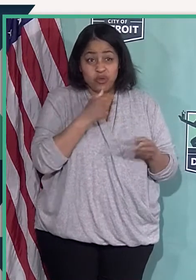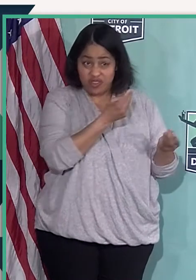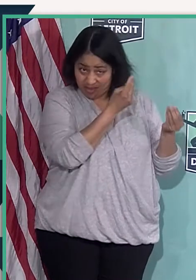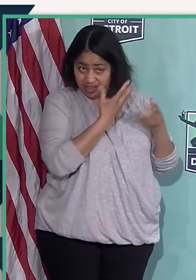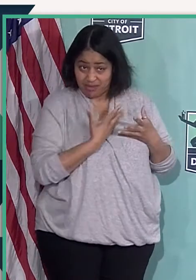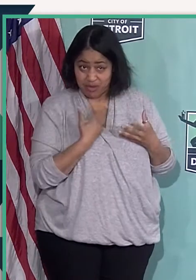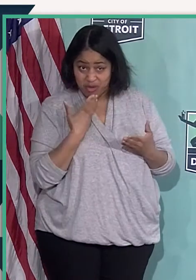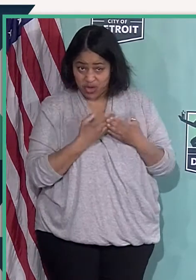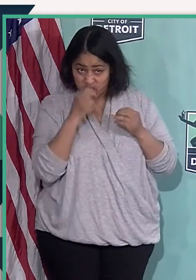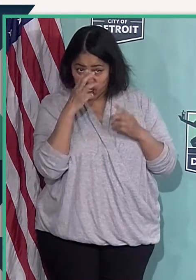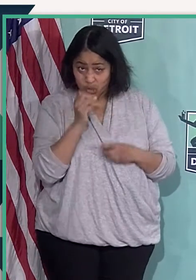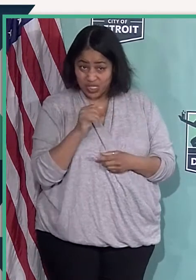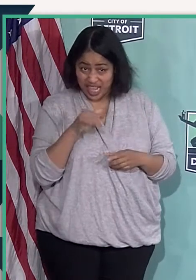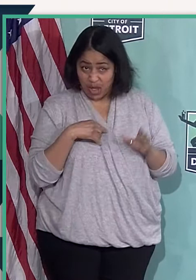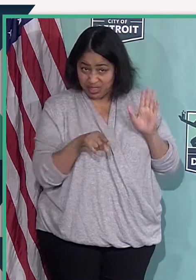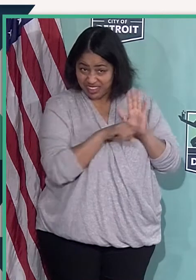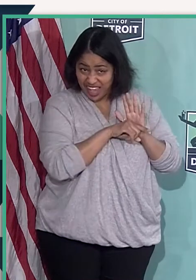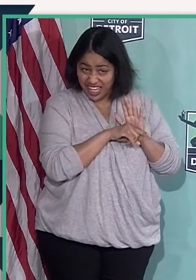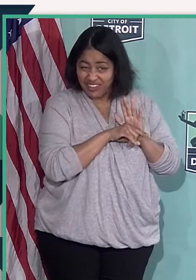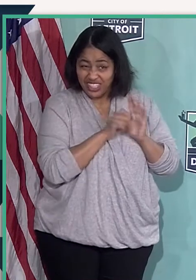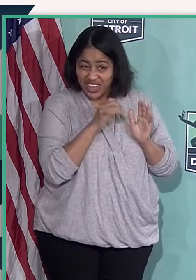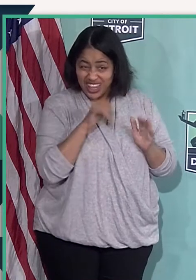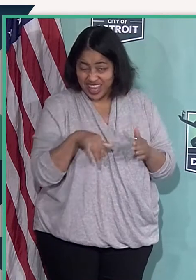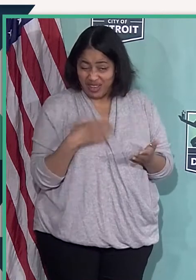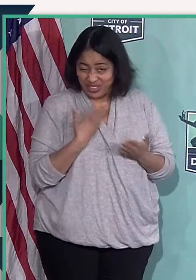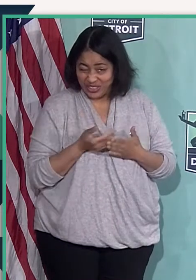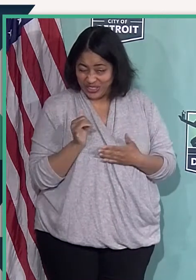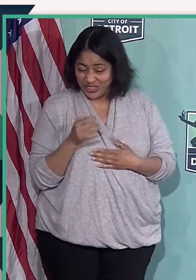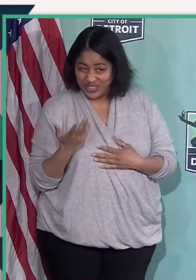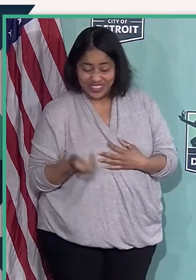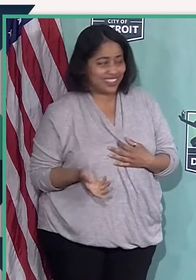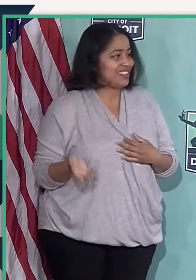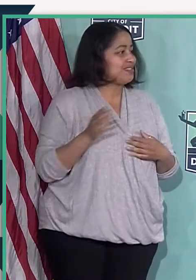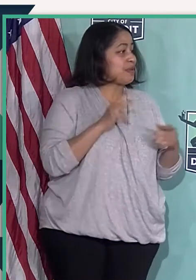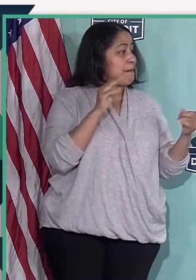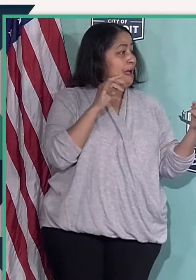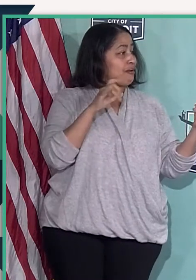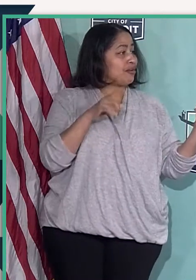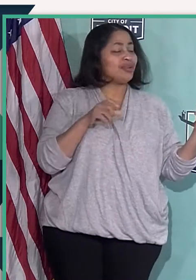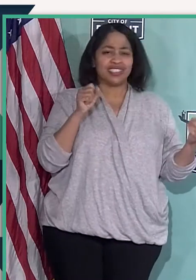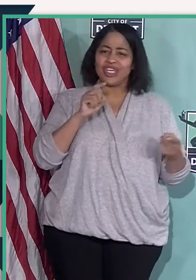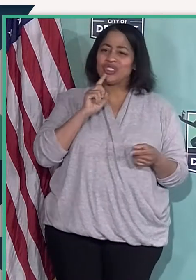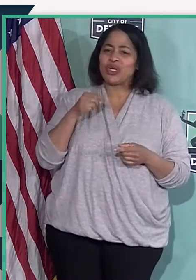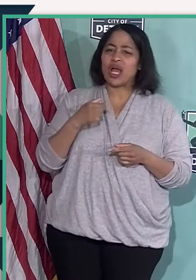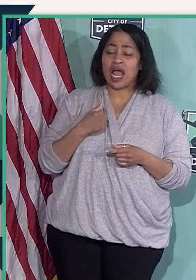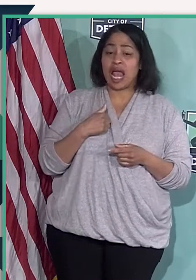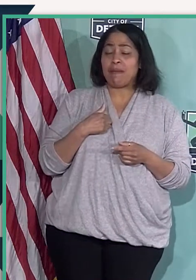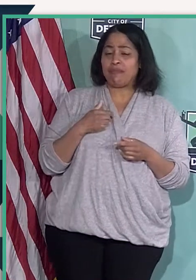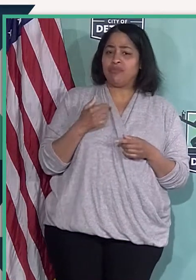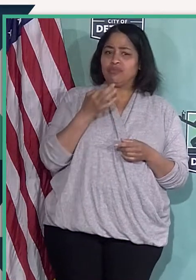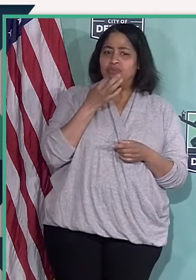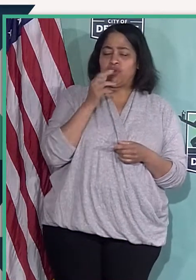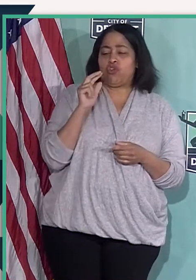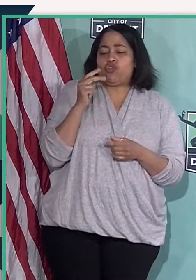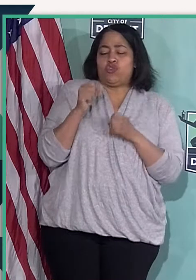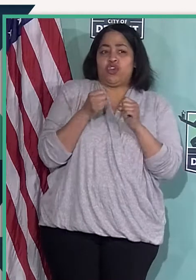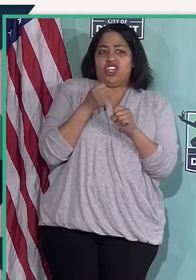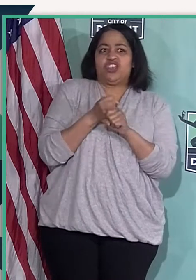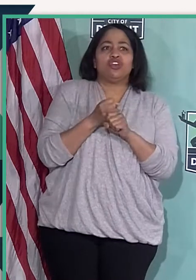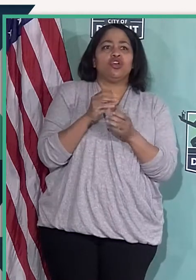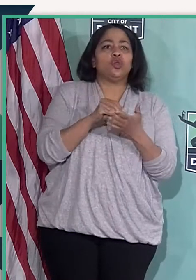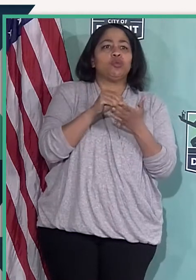negative, so that was a definite highlight. Michael, go ahead. Yeah, sure. I'm a rising third-year medical student at Wayne.